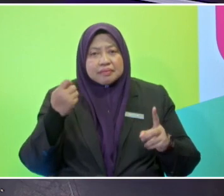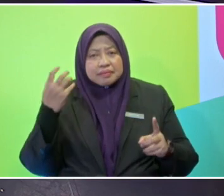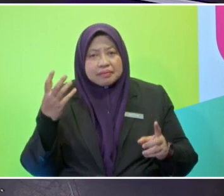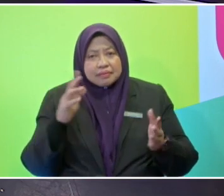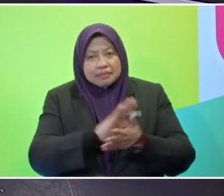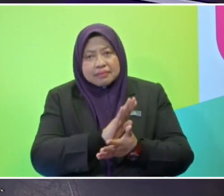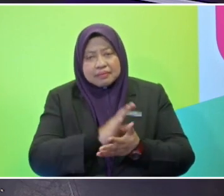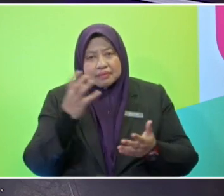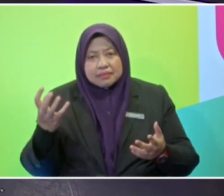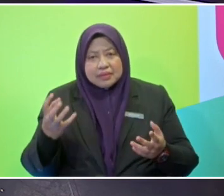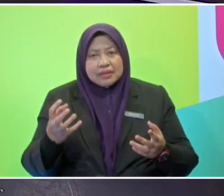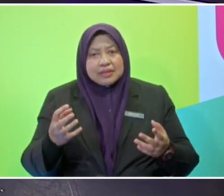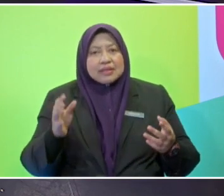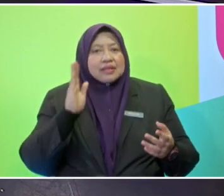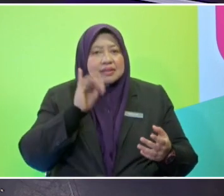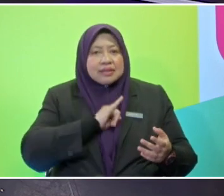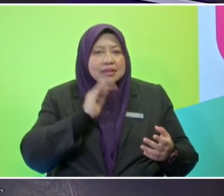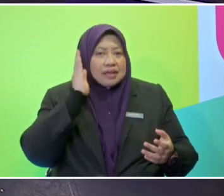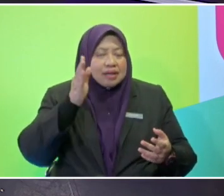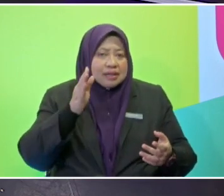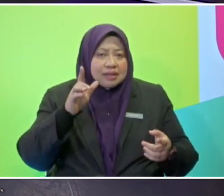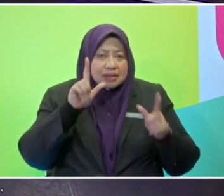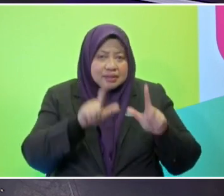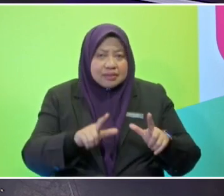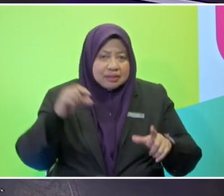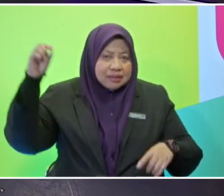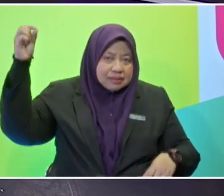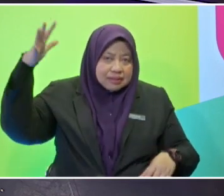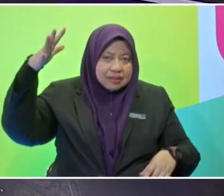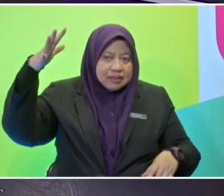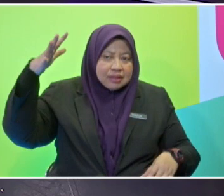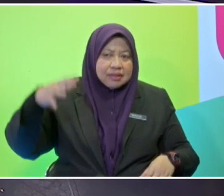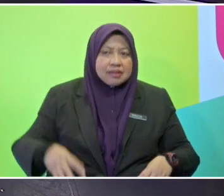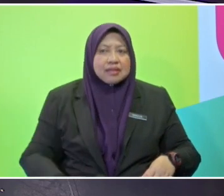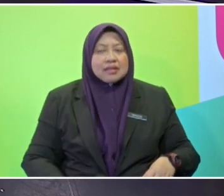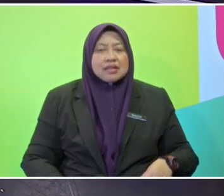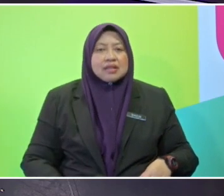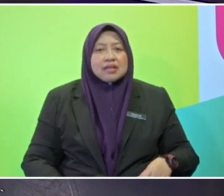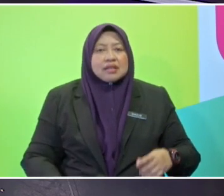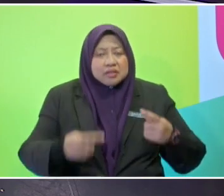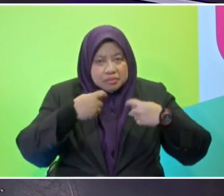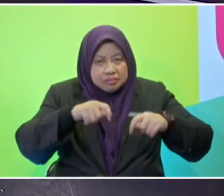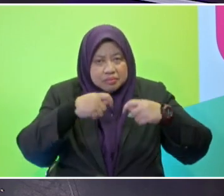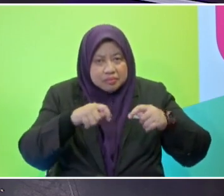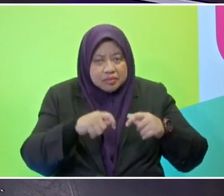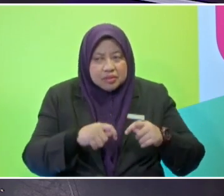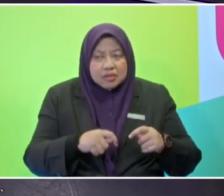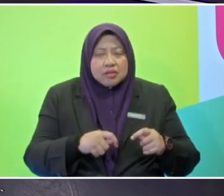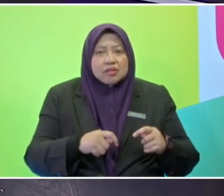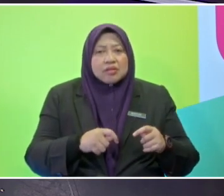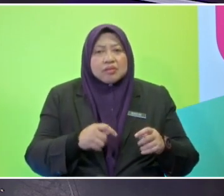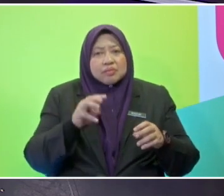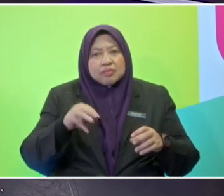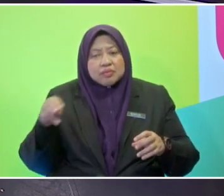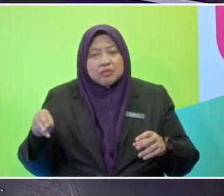is I'm going to shine it upon this screen here. Okay? All right, Let's let's move forward. try that. In the meantime, pupils watching,